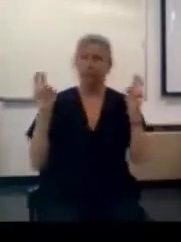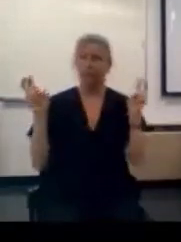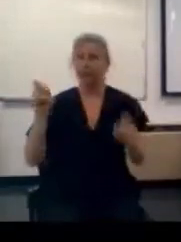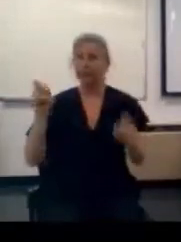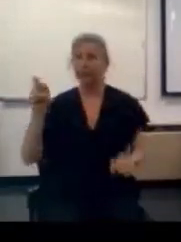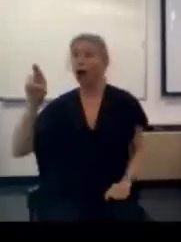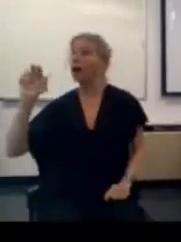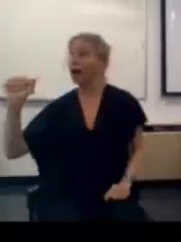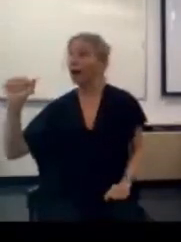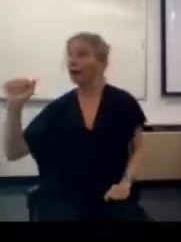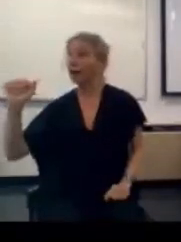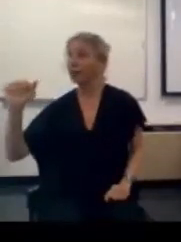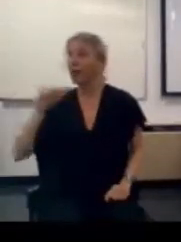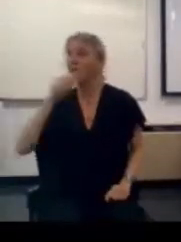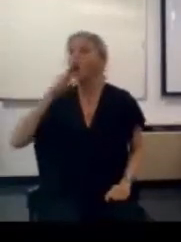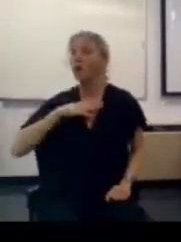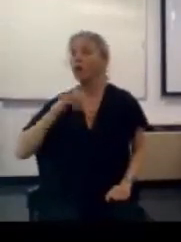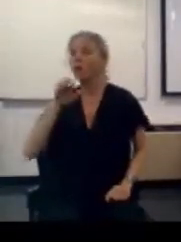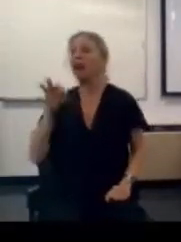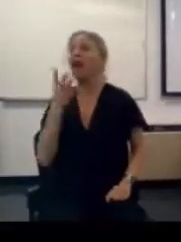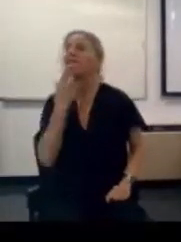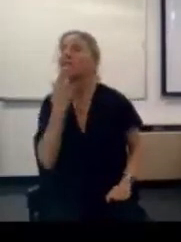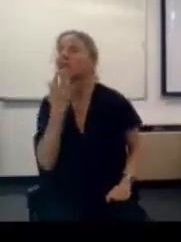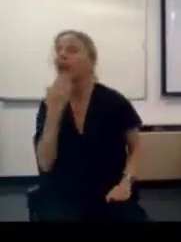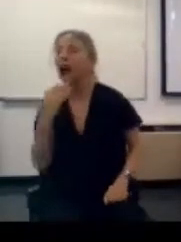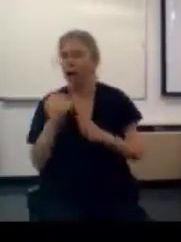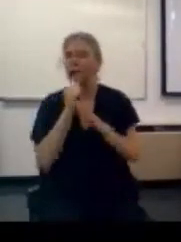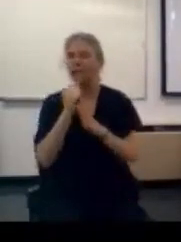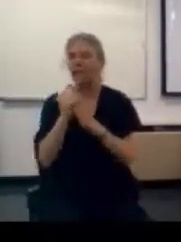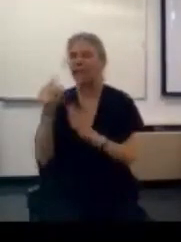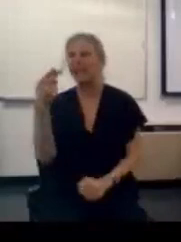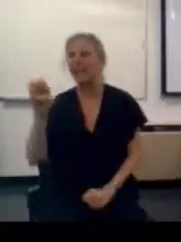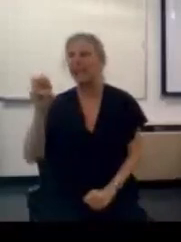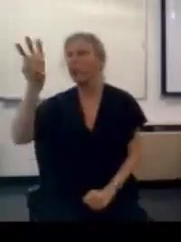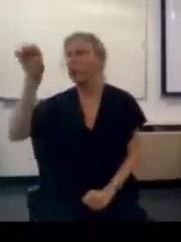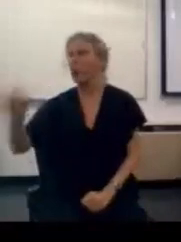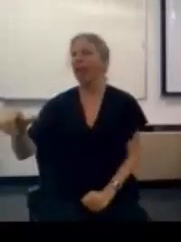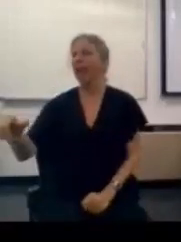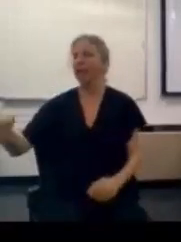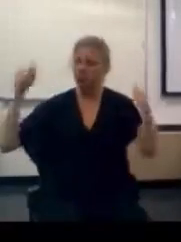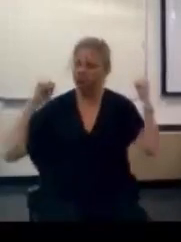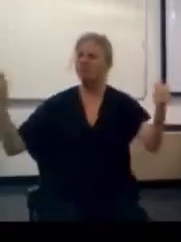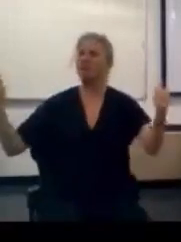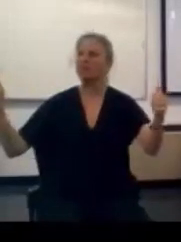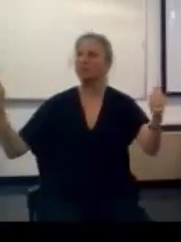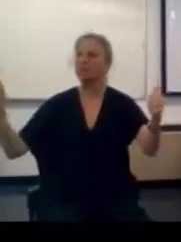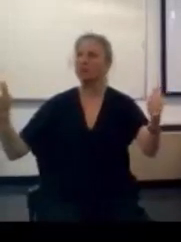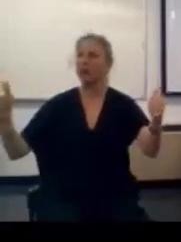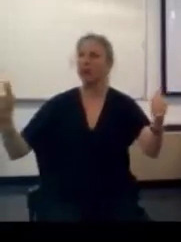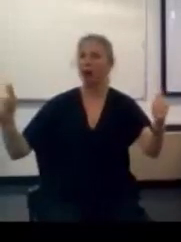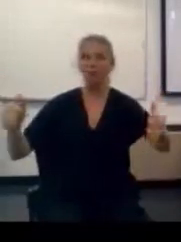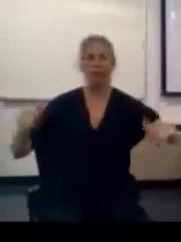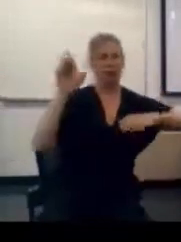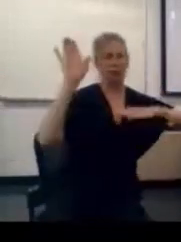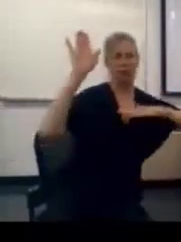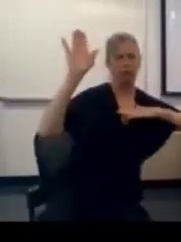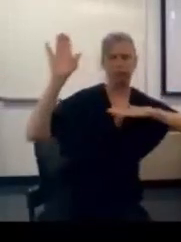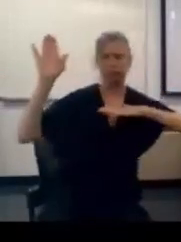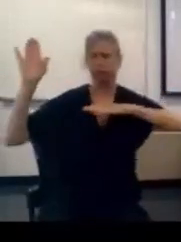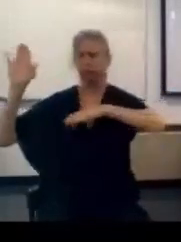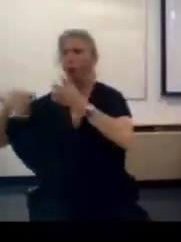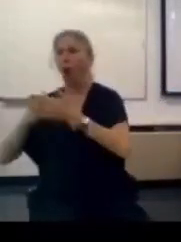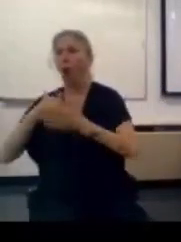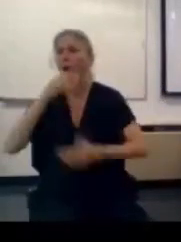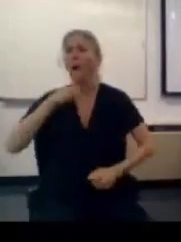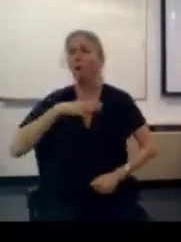And I created the tagline, ERA, Women of Color Lead the Way, because we got everyone